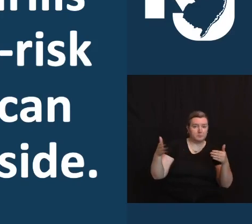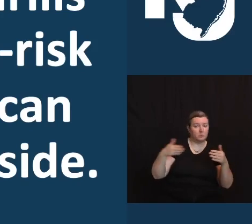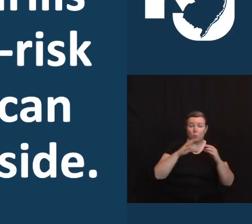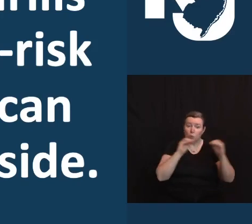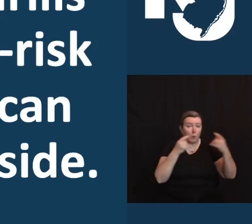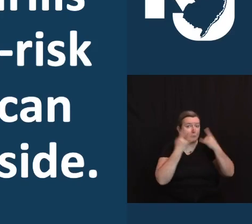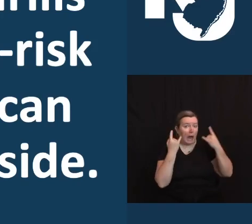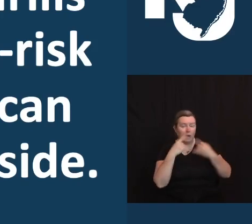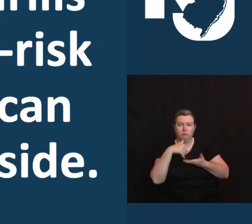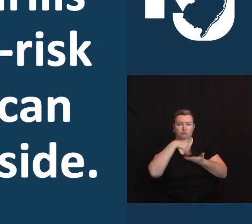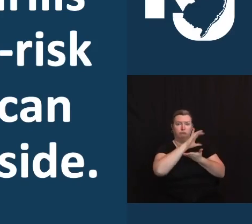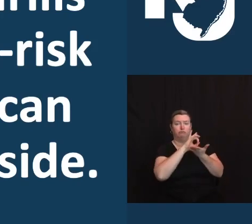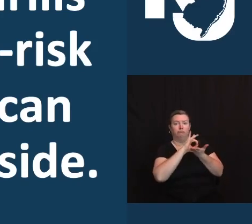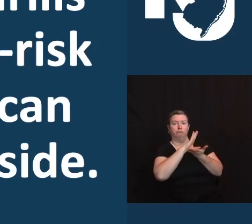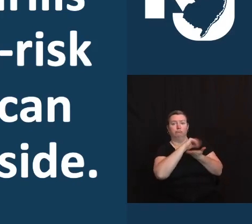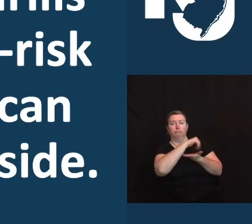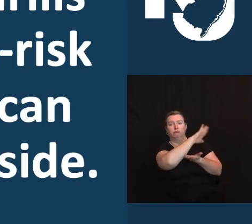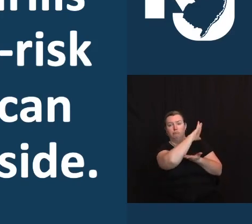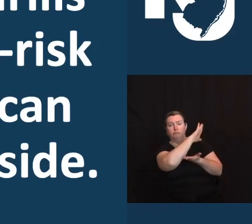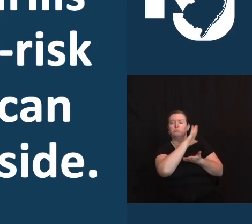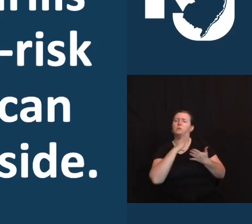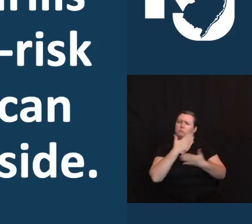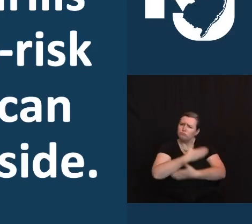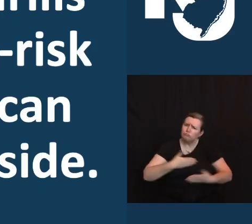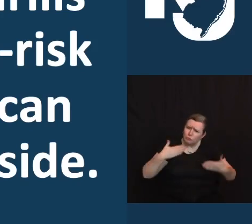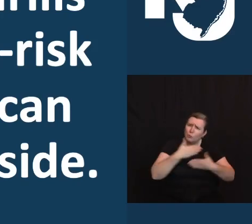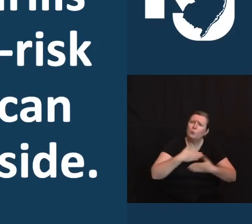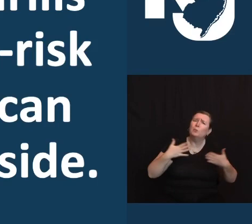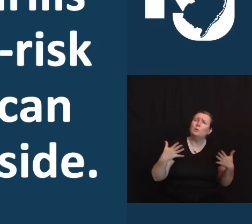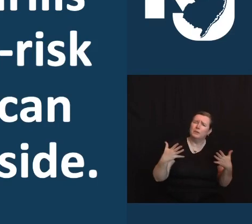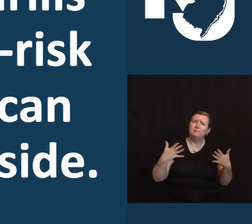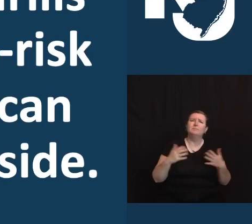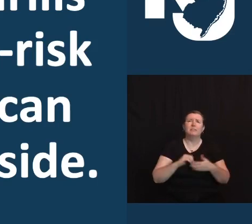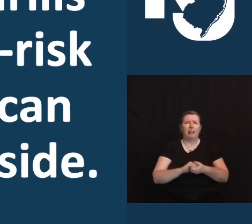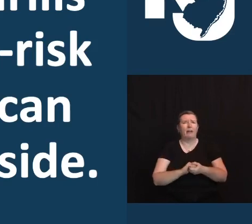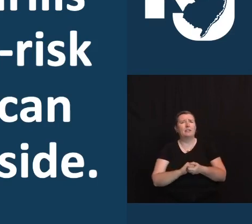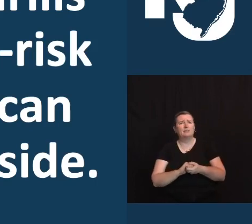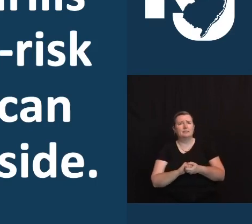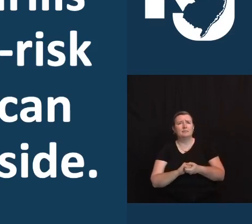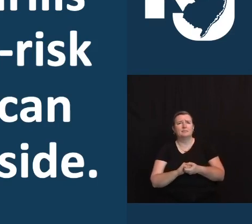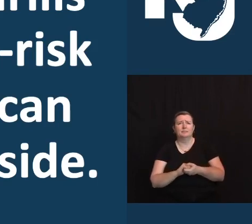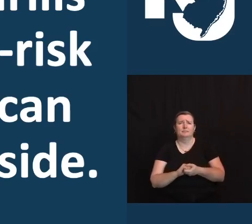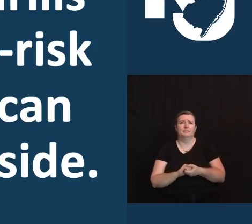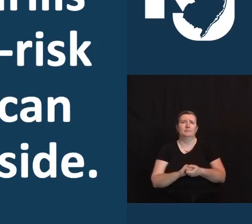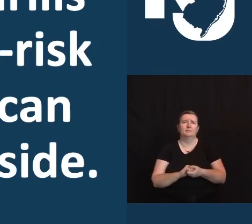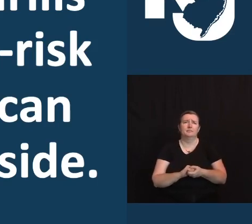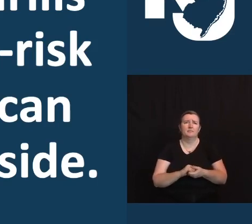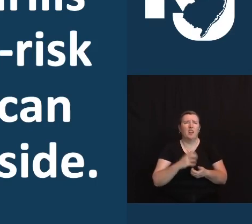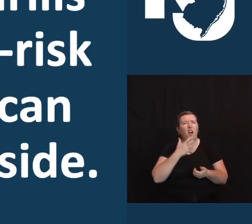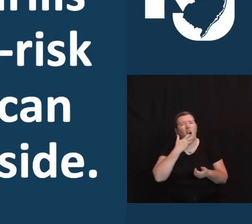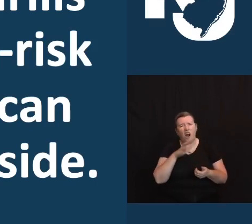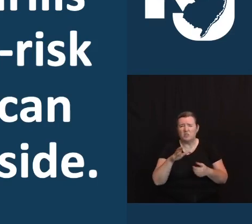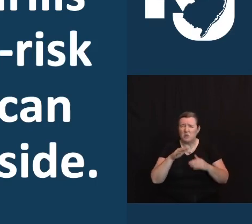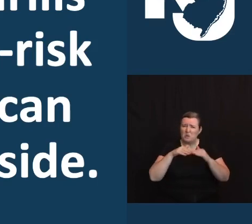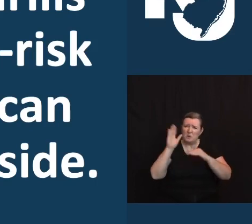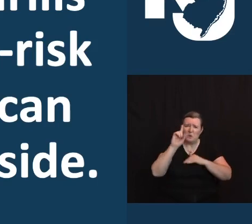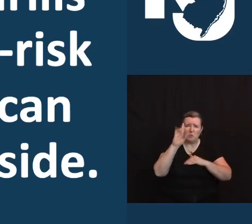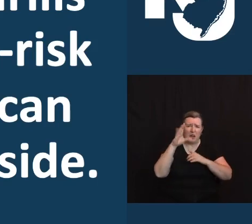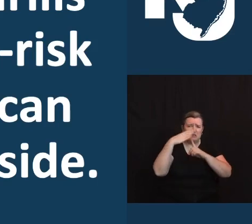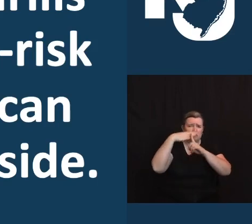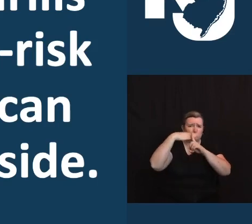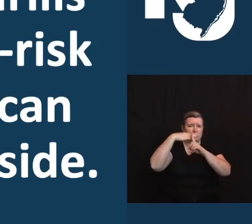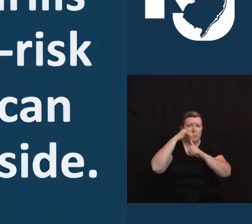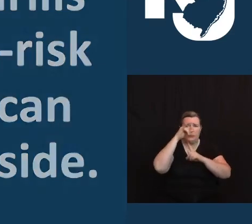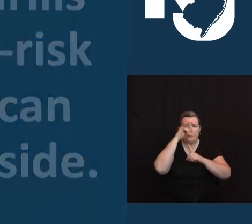was fantastic. It was, I think the heat index was triple digits, I have to say that, but it was magical. So